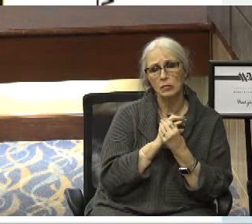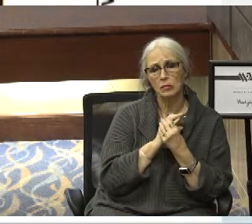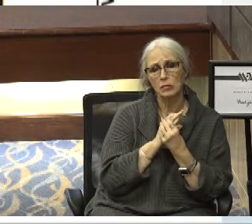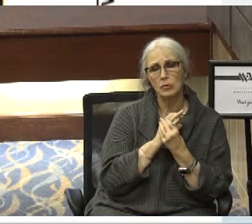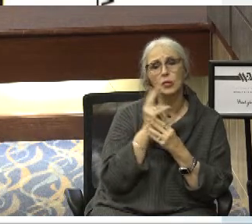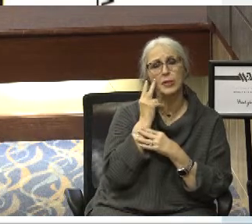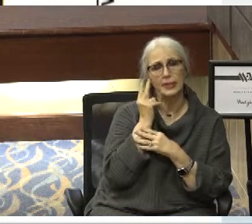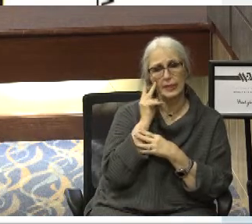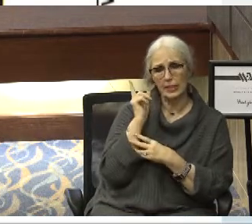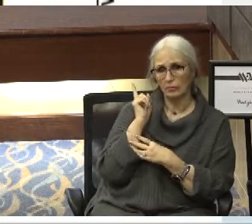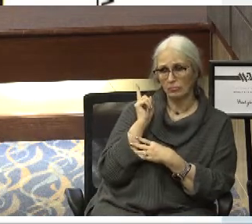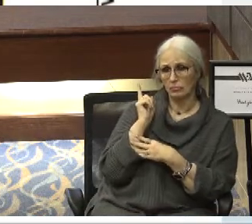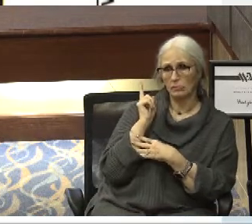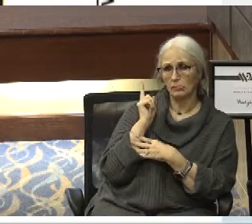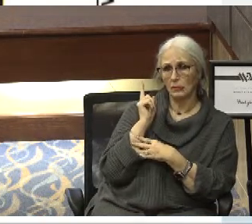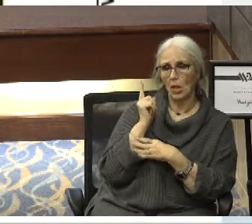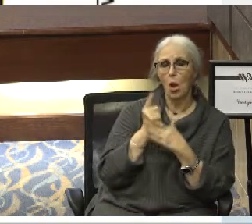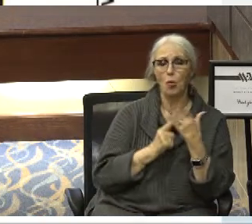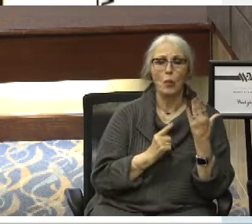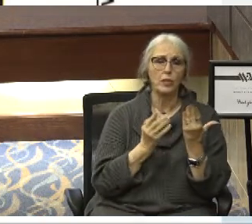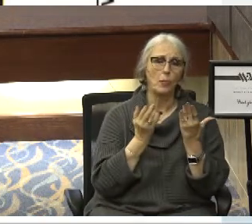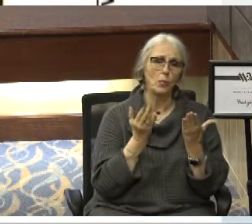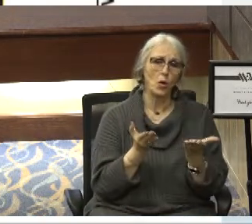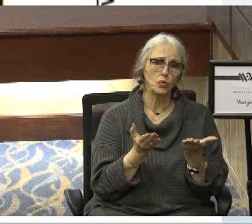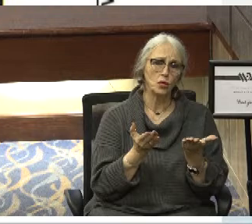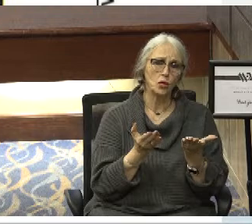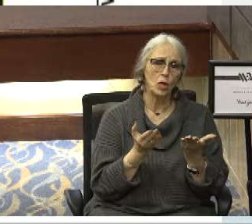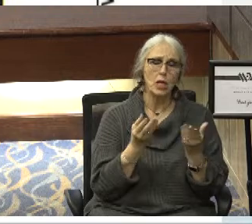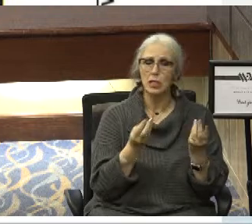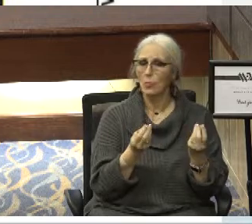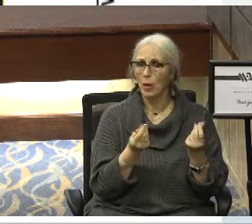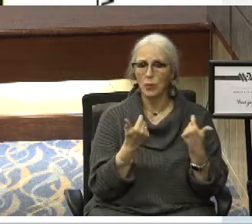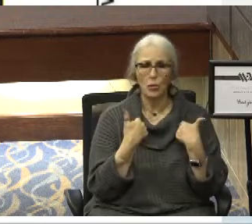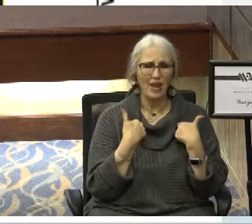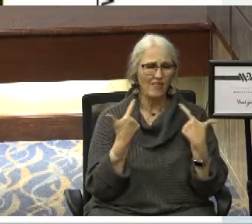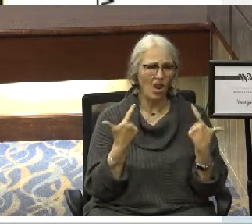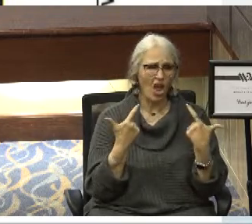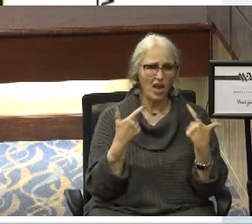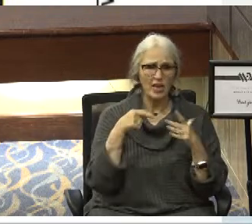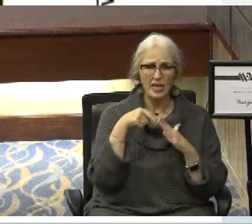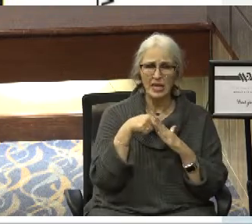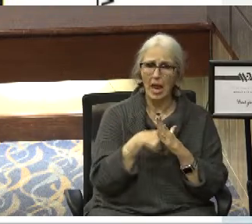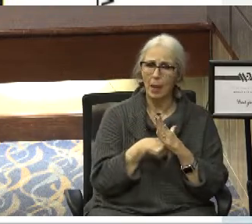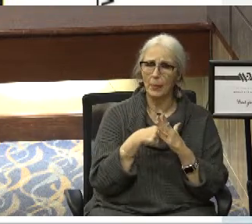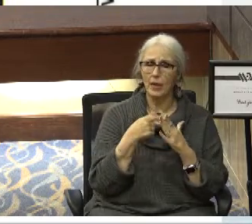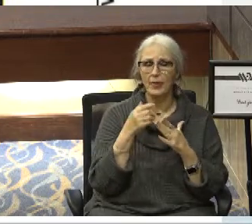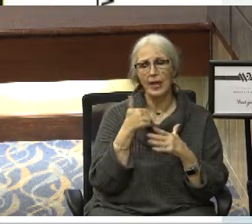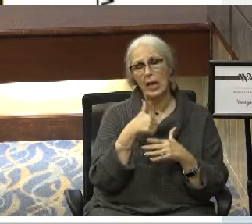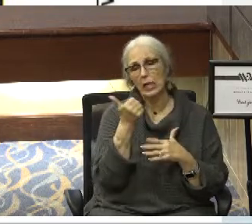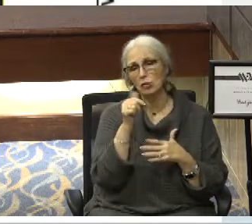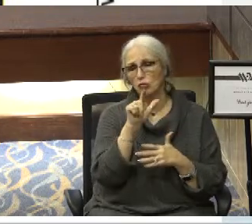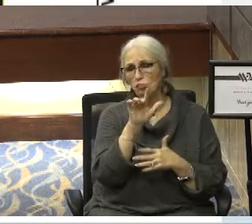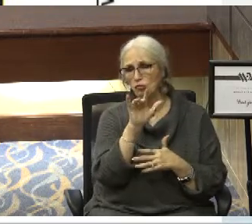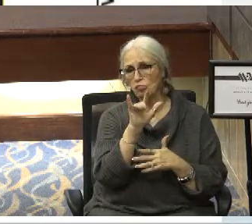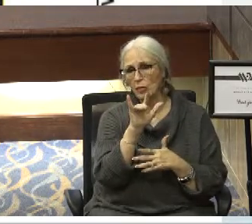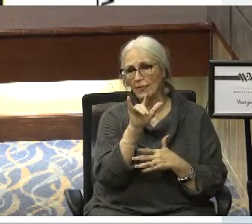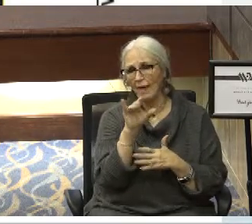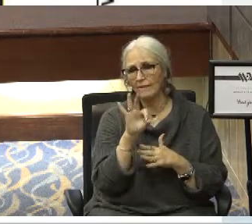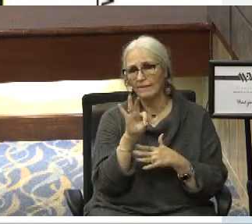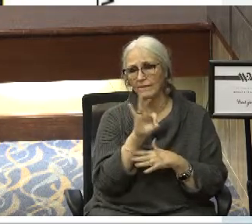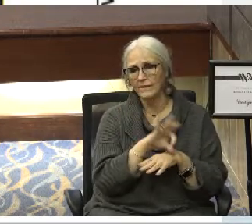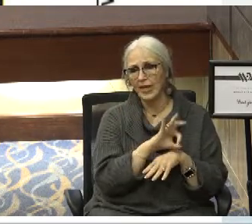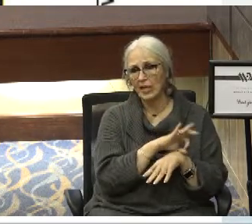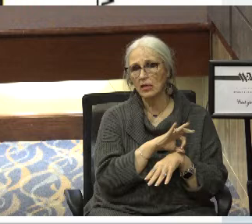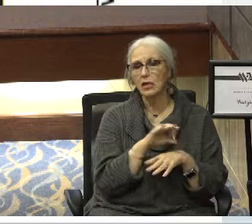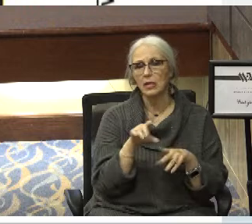You can see here, this is what the proposal was, and that property doesn't have a lot of depth along there, so that extra 25 feet will give them some more